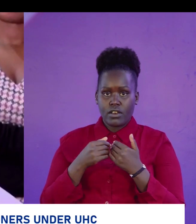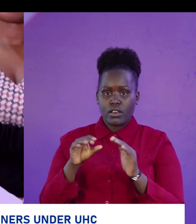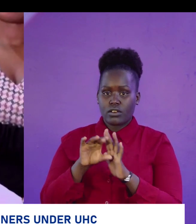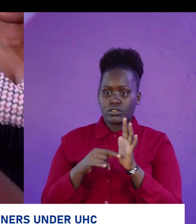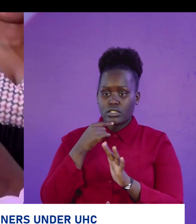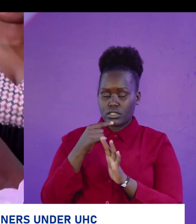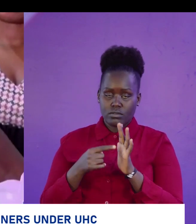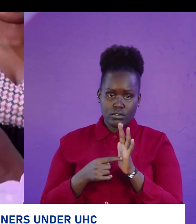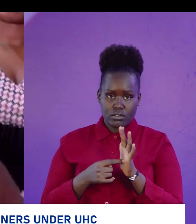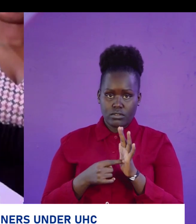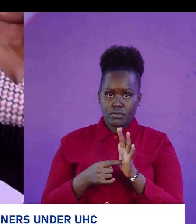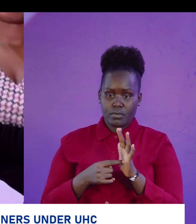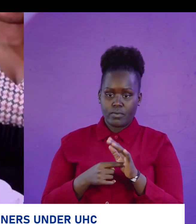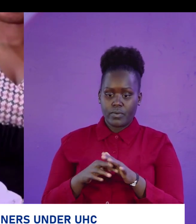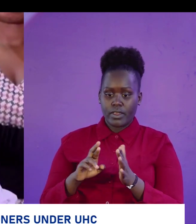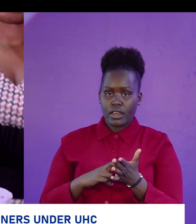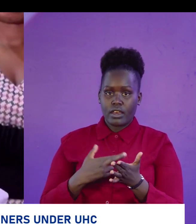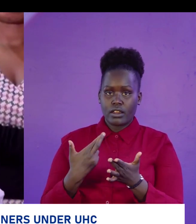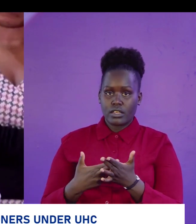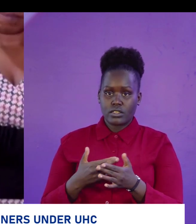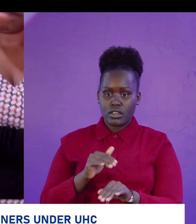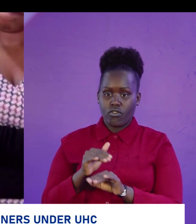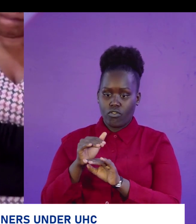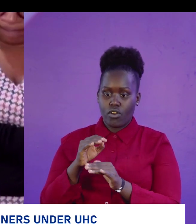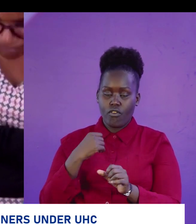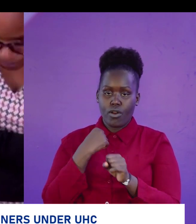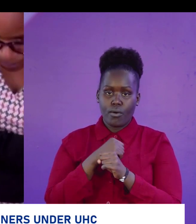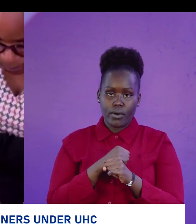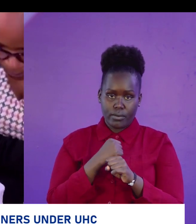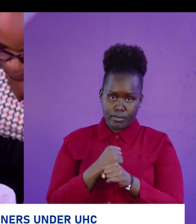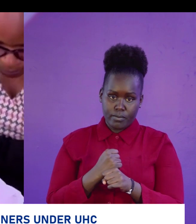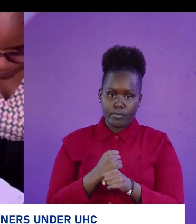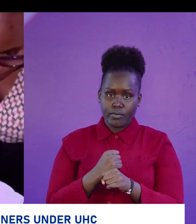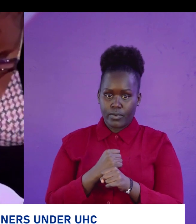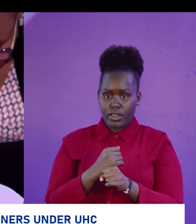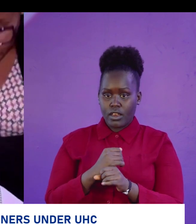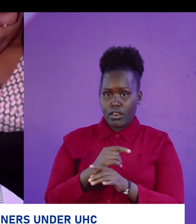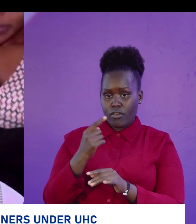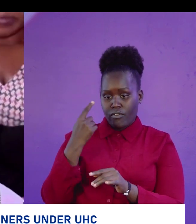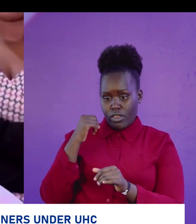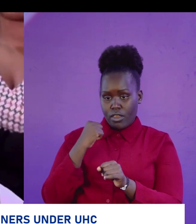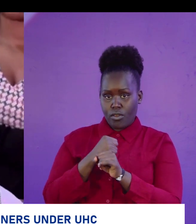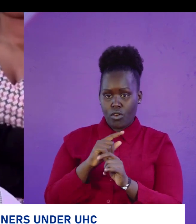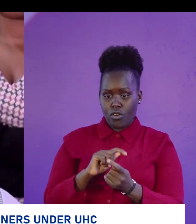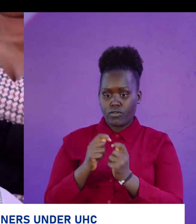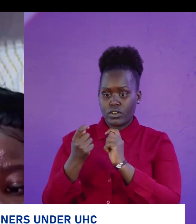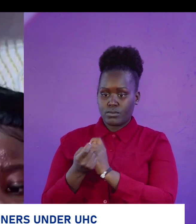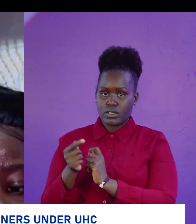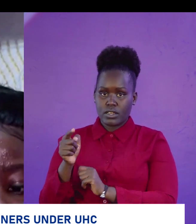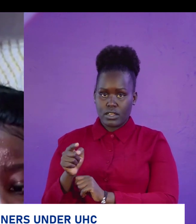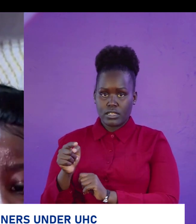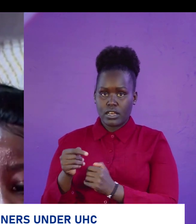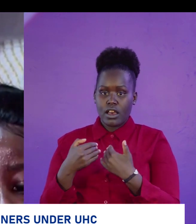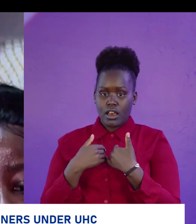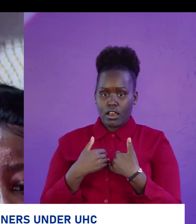says resources follow functions. So the function of transferring this UHC staff to permanent